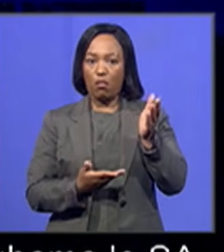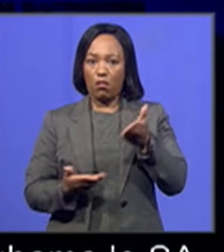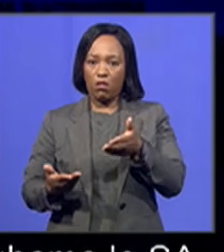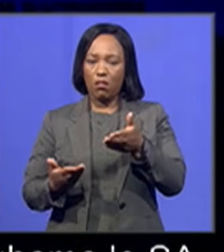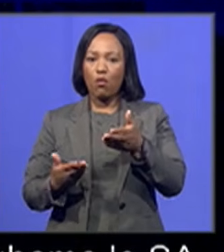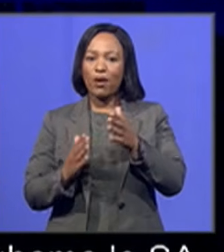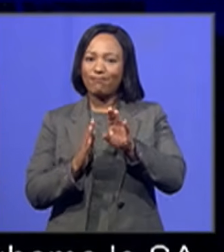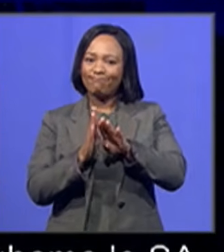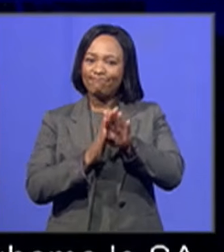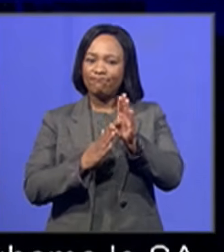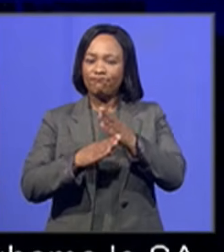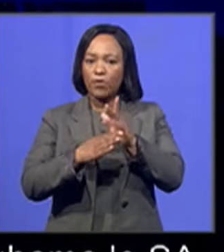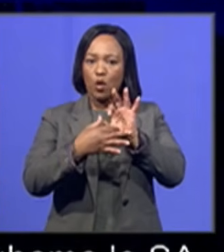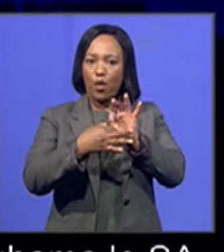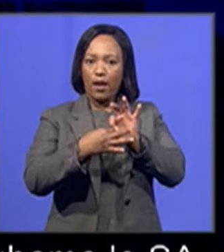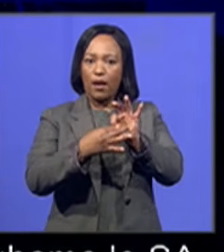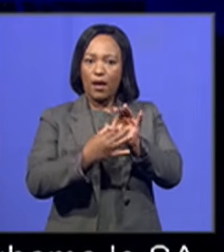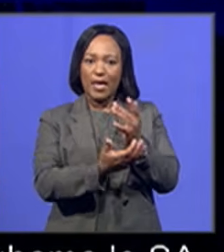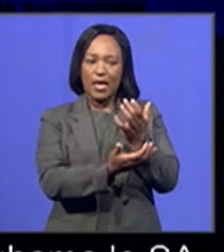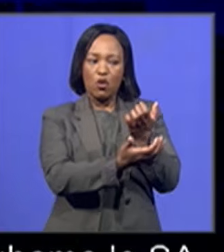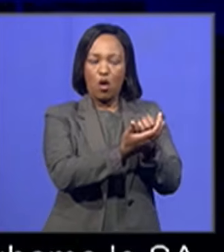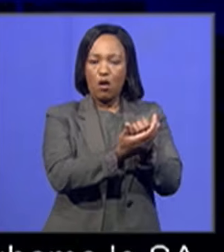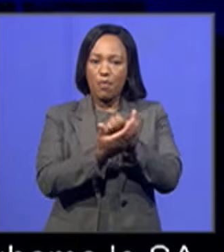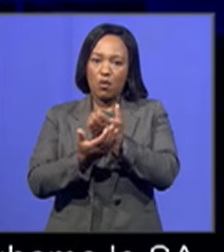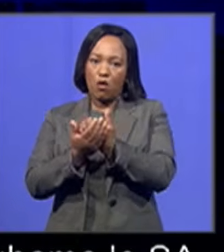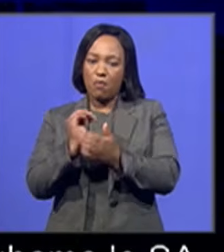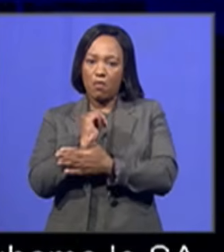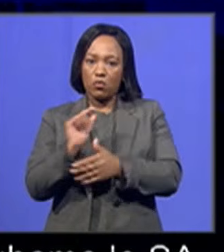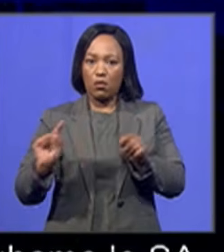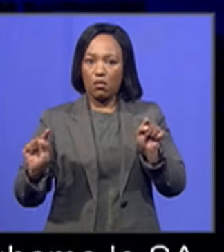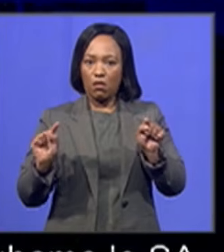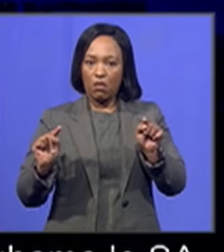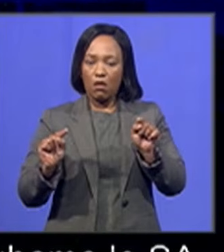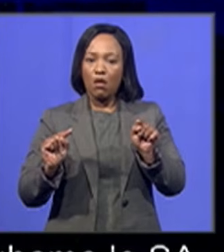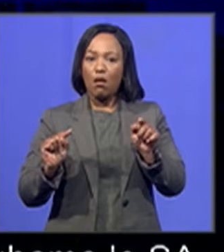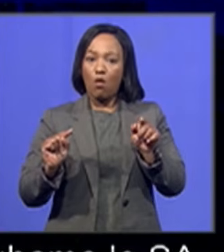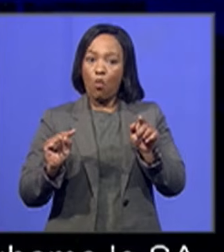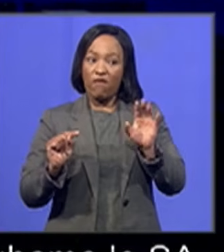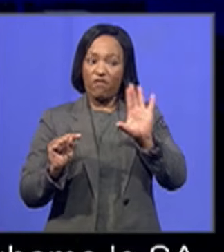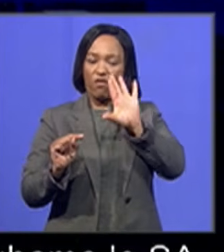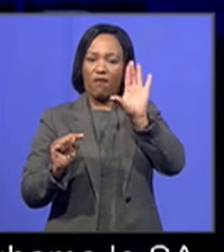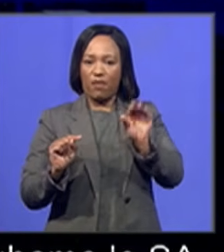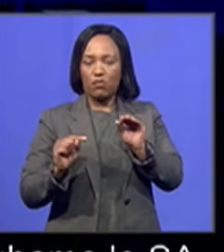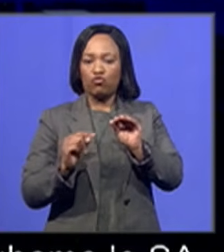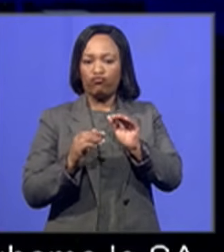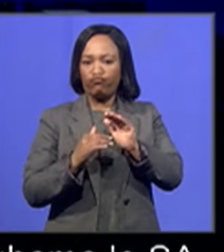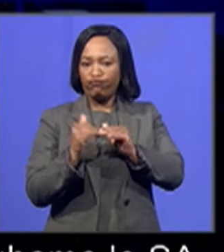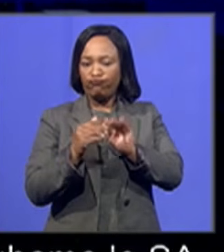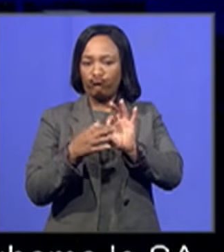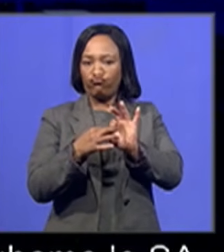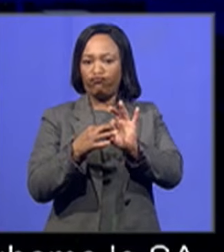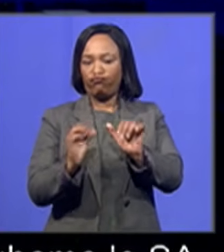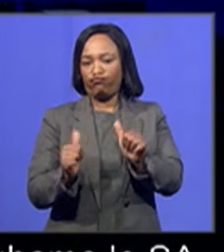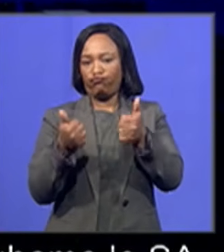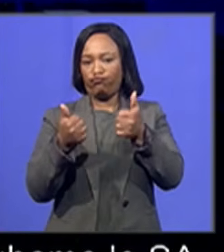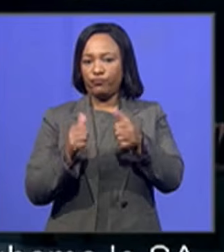maqhama sepolotiki le moruo bakeng tsa dinaha tsena tse pedi tse itlhommeng pele ho tsa moruo kontinenteng.